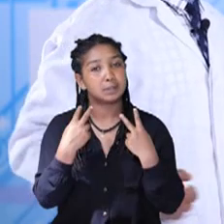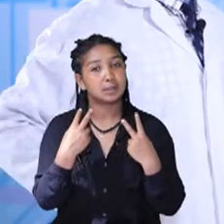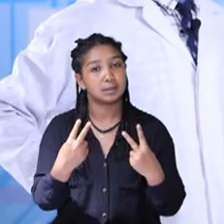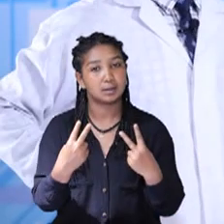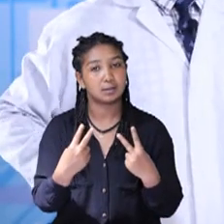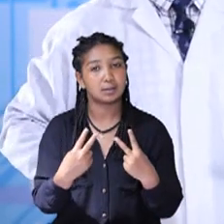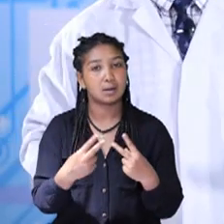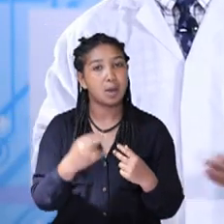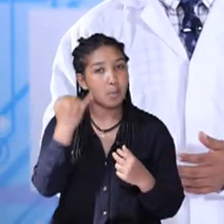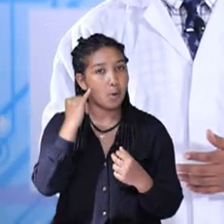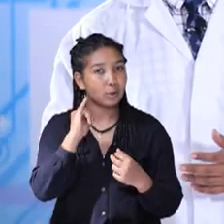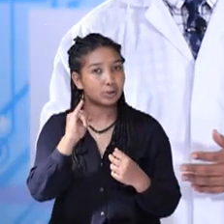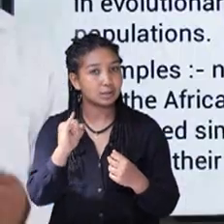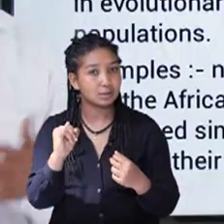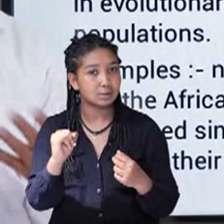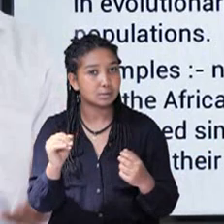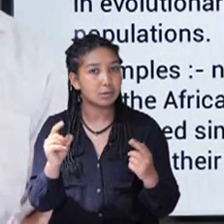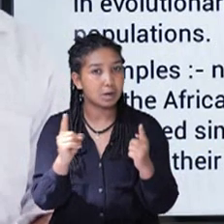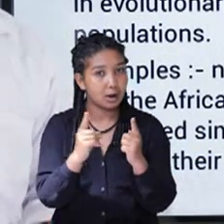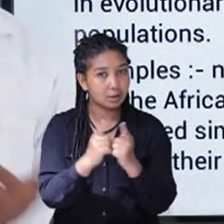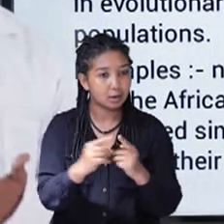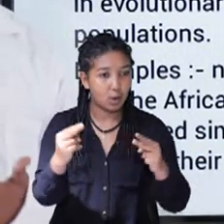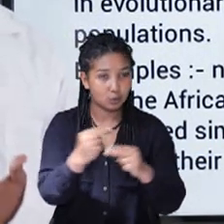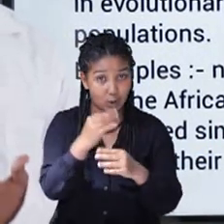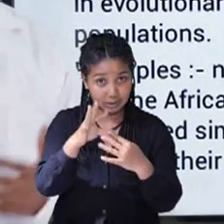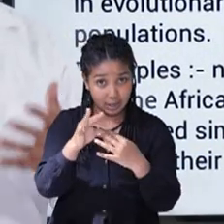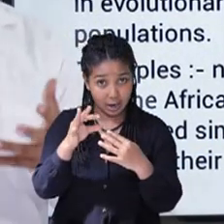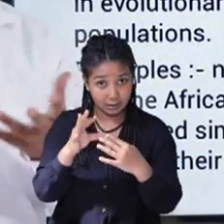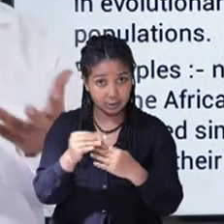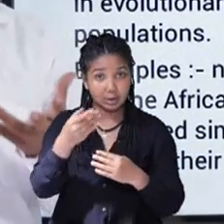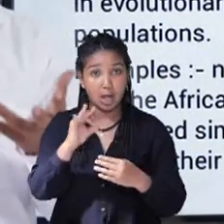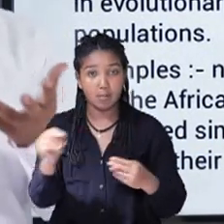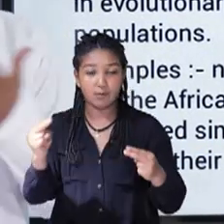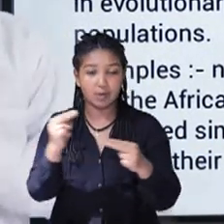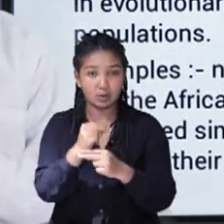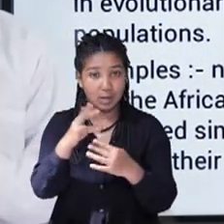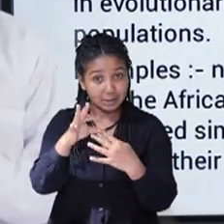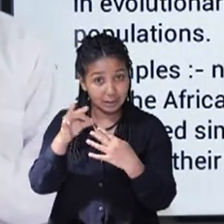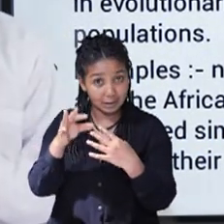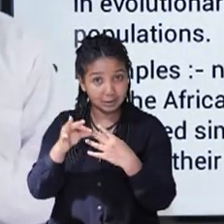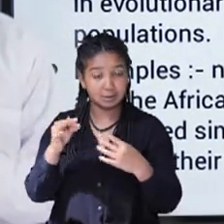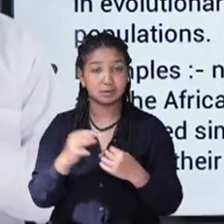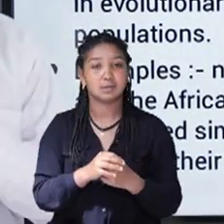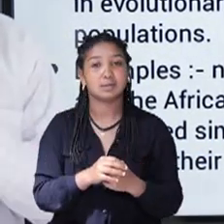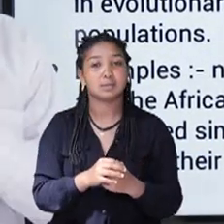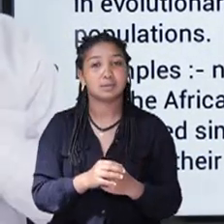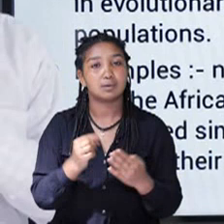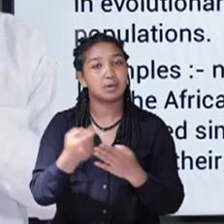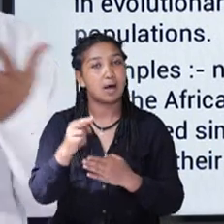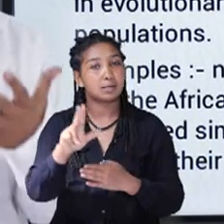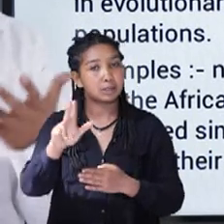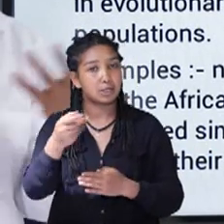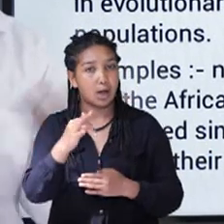seen points regarding natural selection, the type of natural selections. There